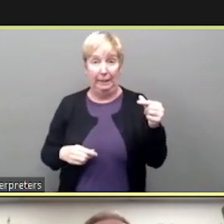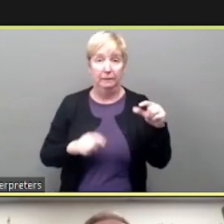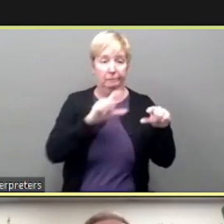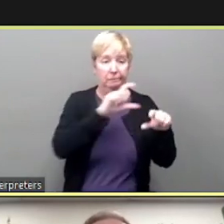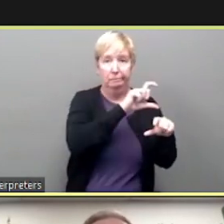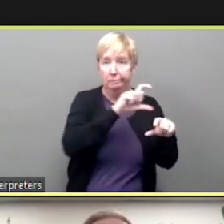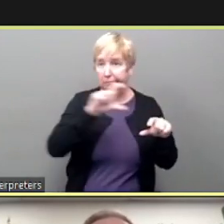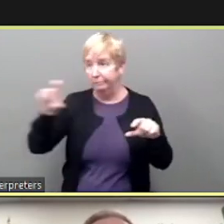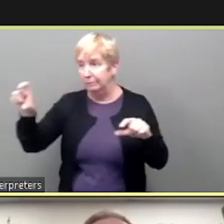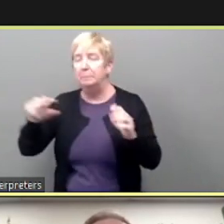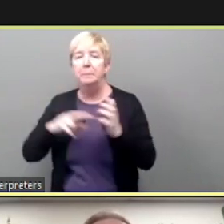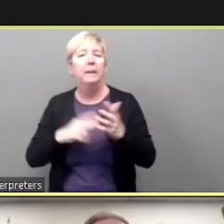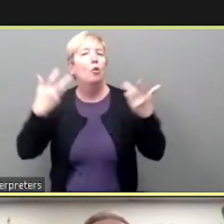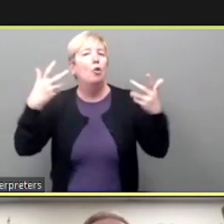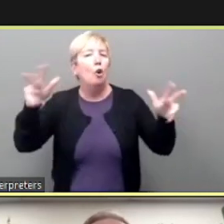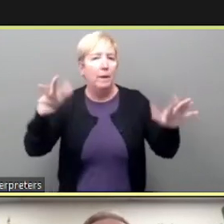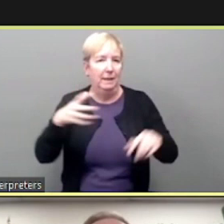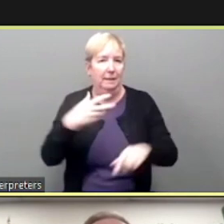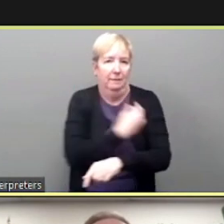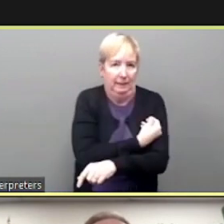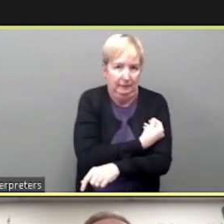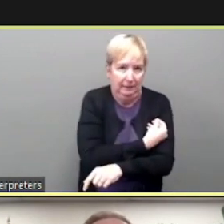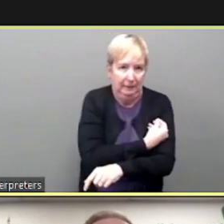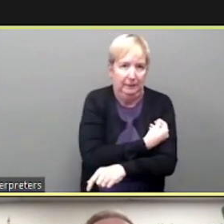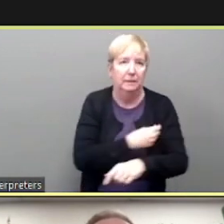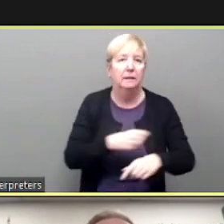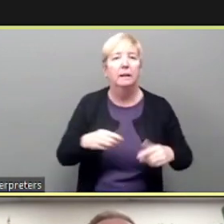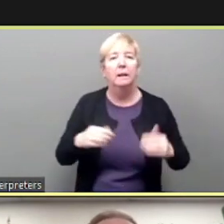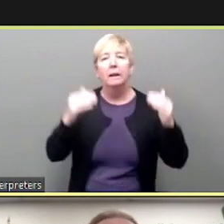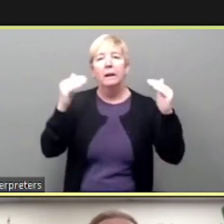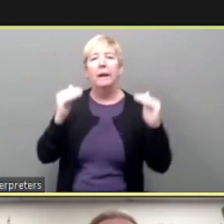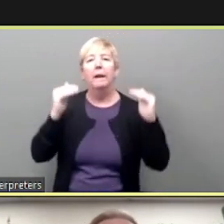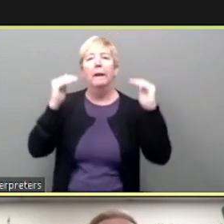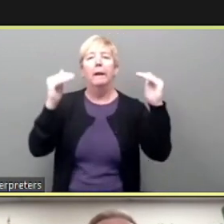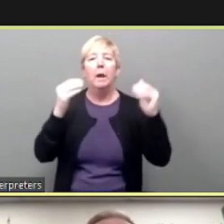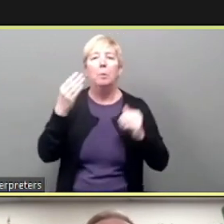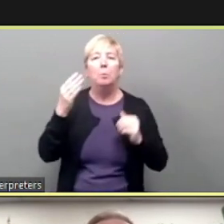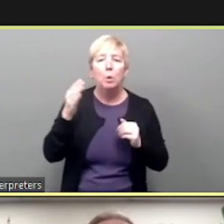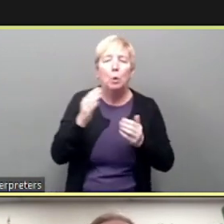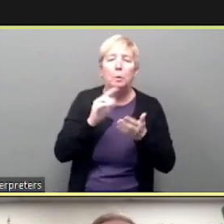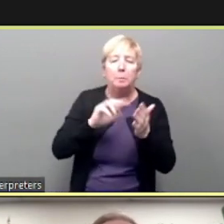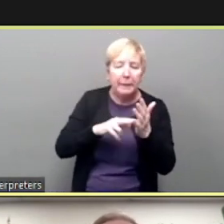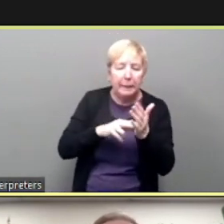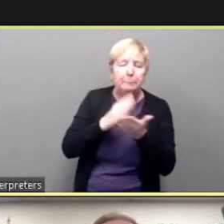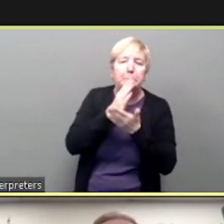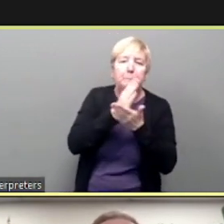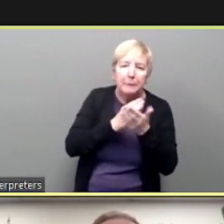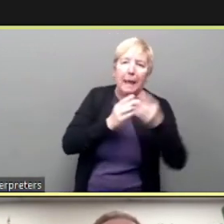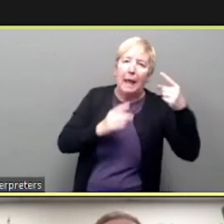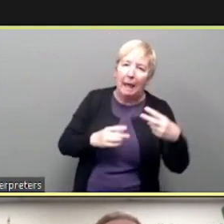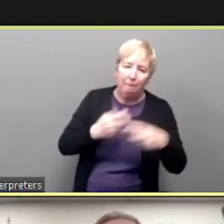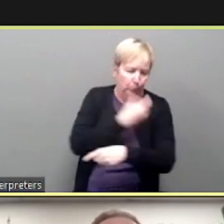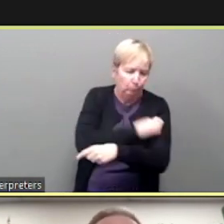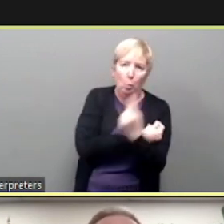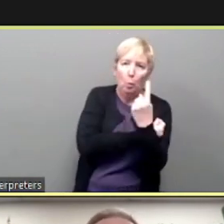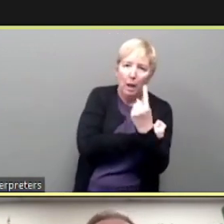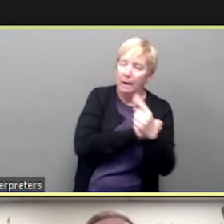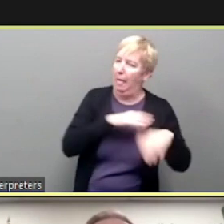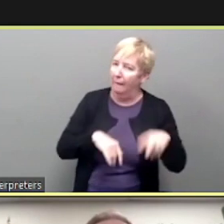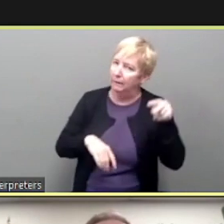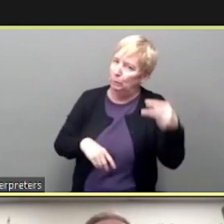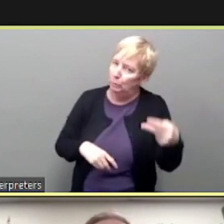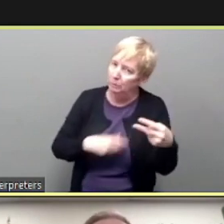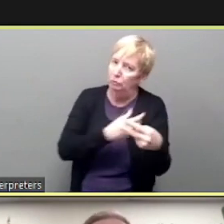The red are individuals who are just unvaccinated. And then the orange is the unvaccinated with